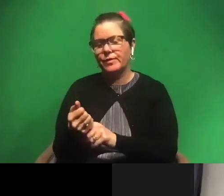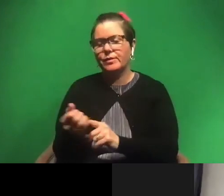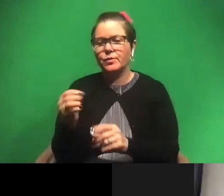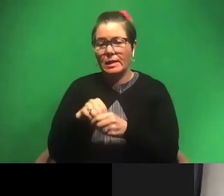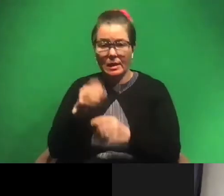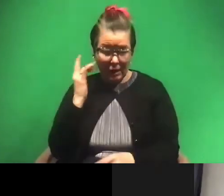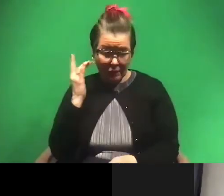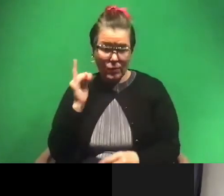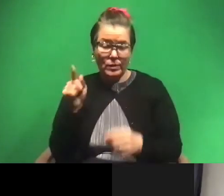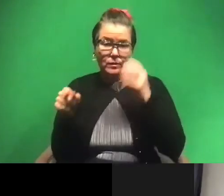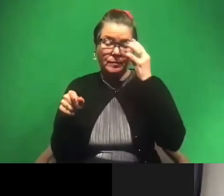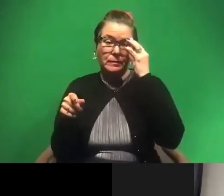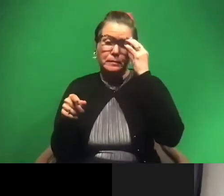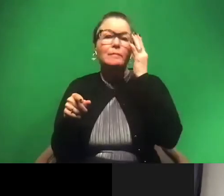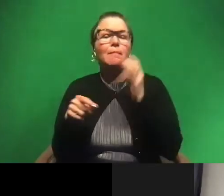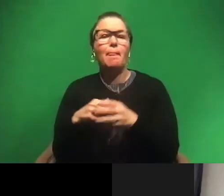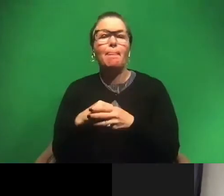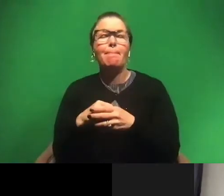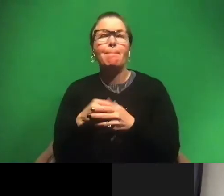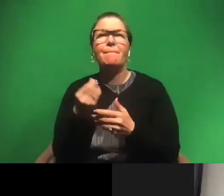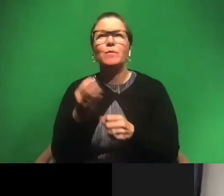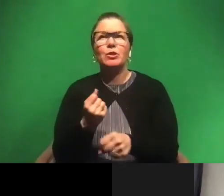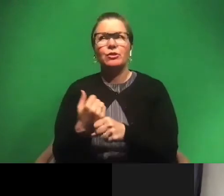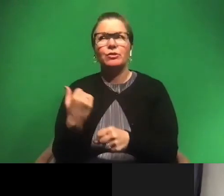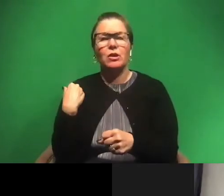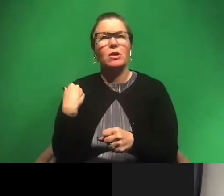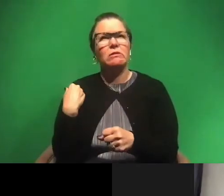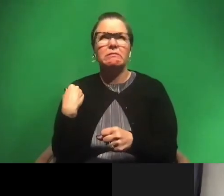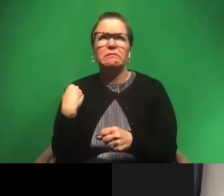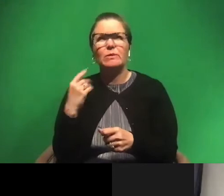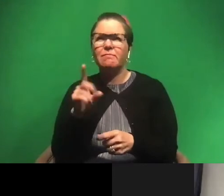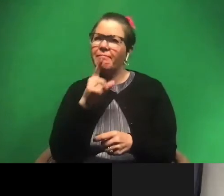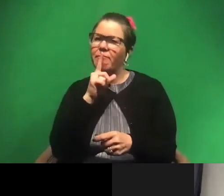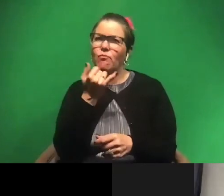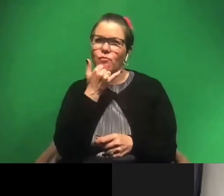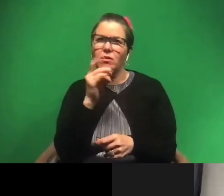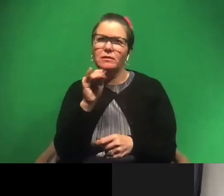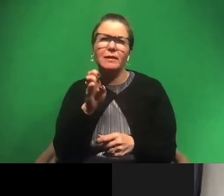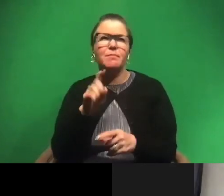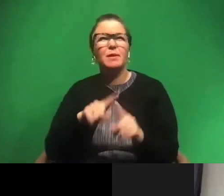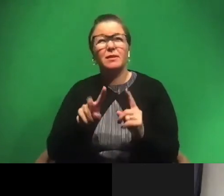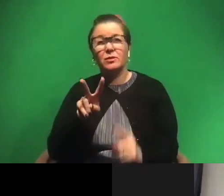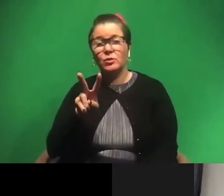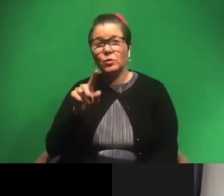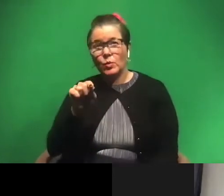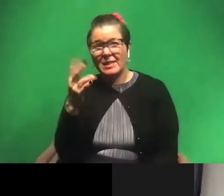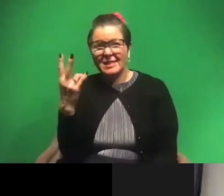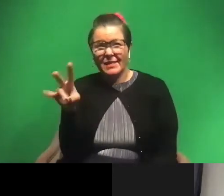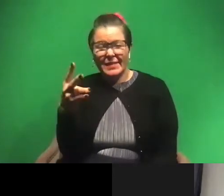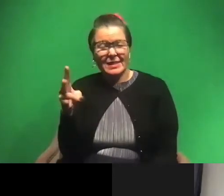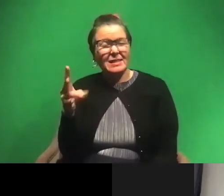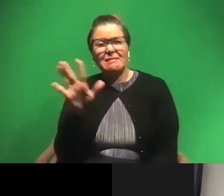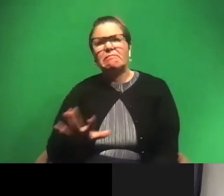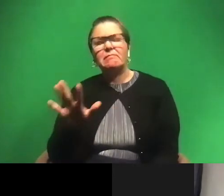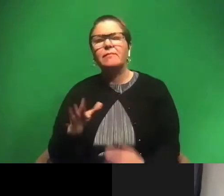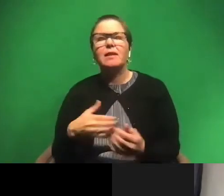Mm-hmm. And a few years ago, I don't want to get the date wrong, it was 2017, I think, anyway, they made a decision